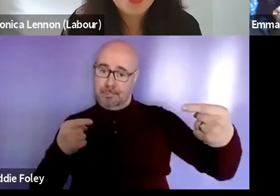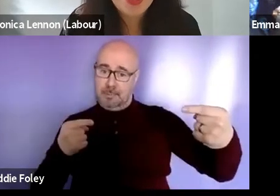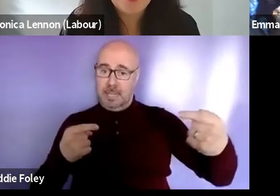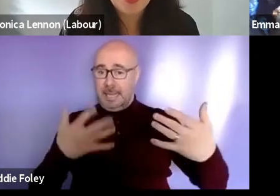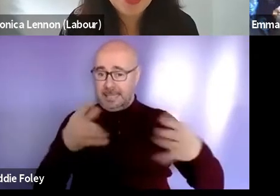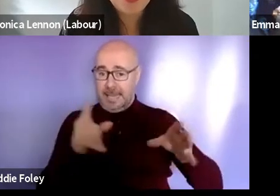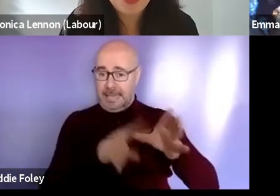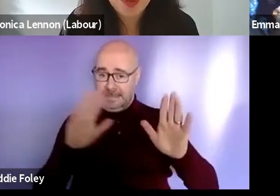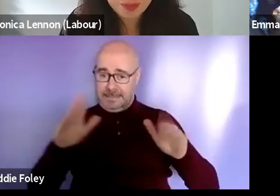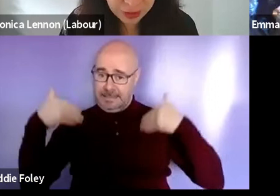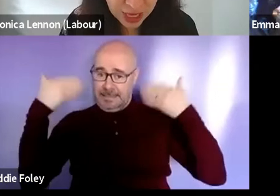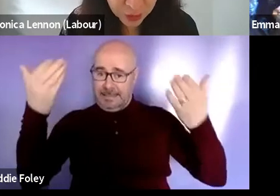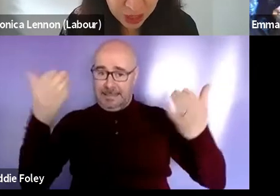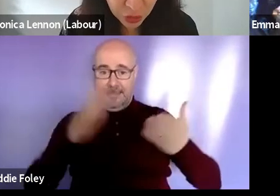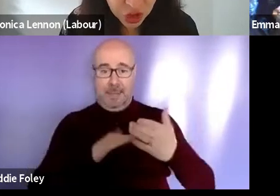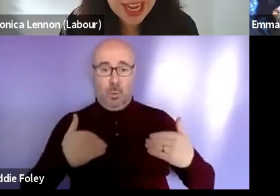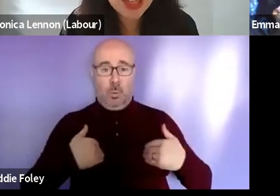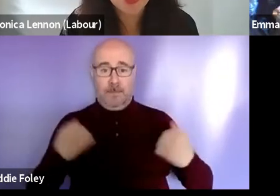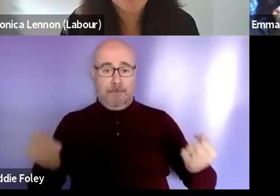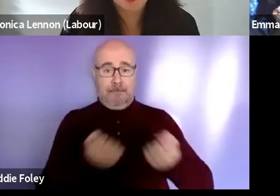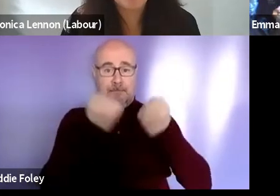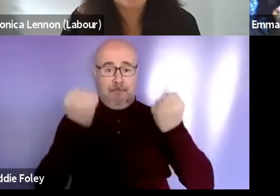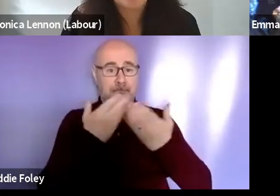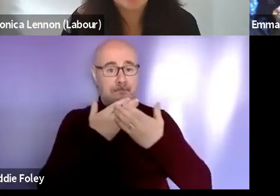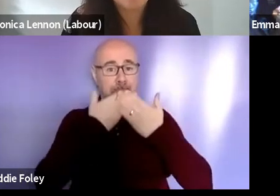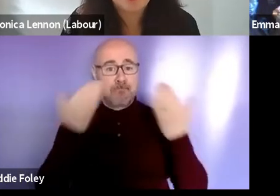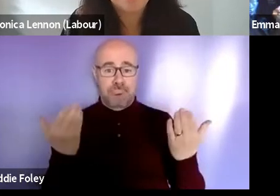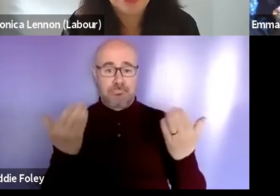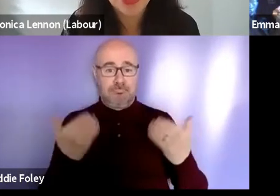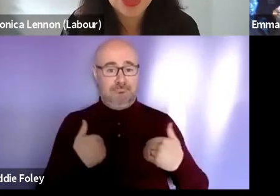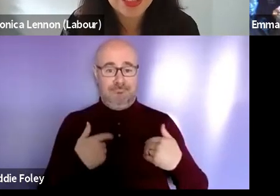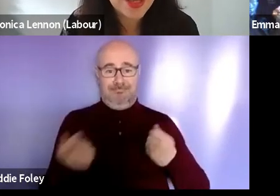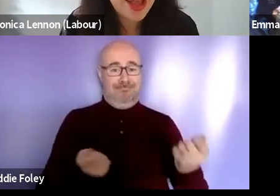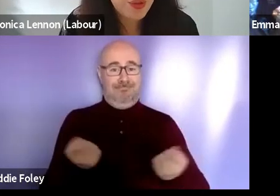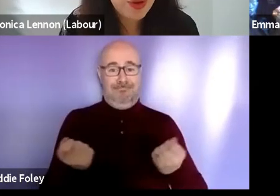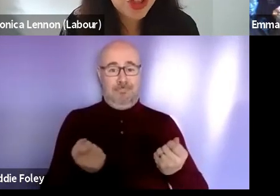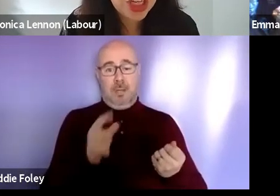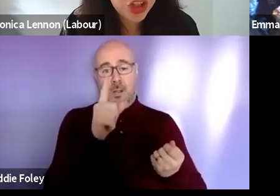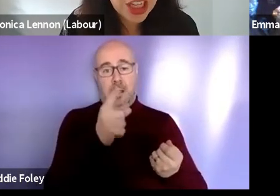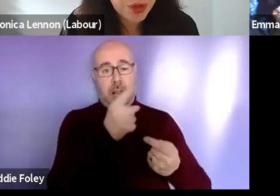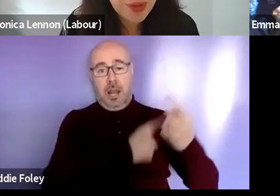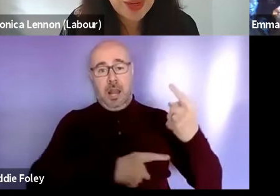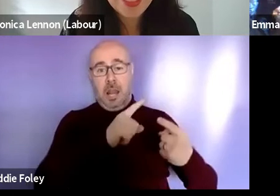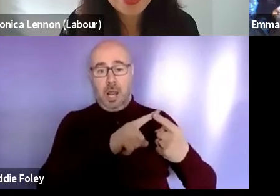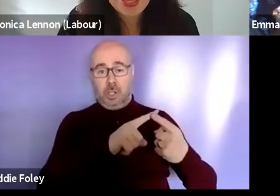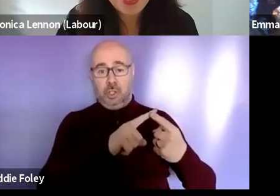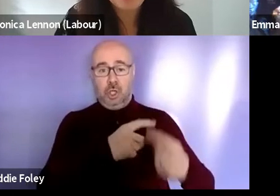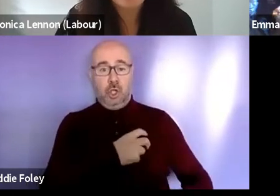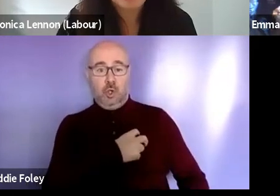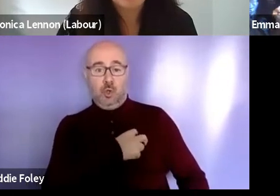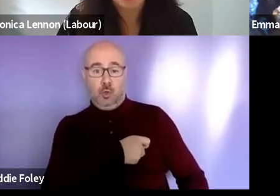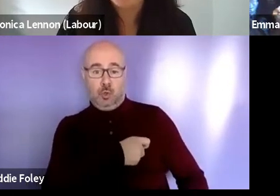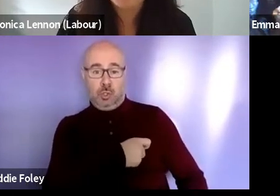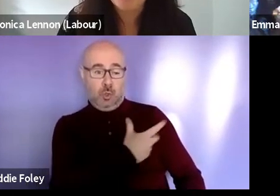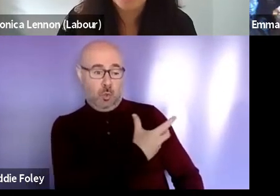lot. And we do need transformational change. So it's because of our campaigns last year with the trade union movement that we did get the